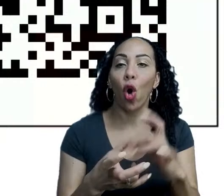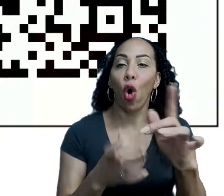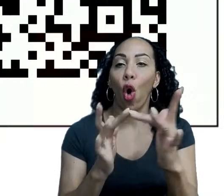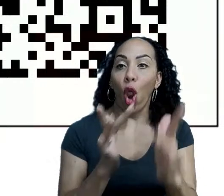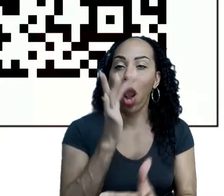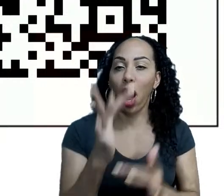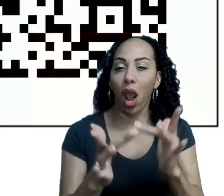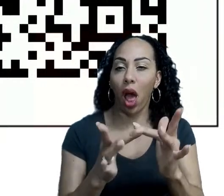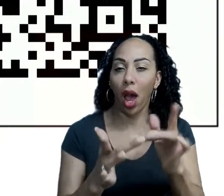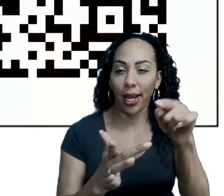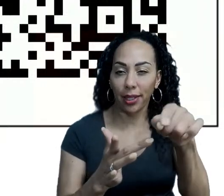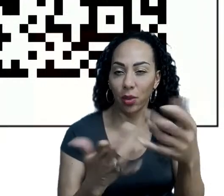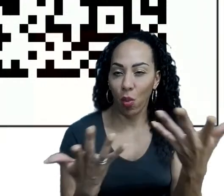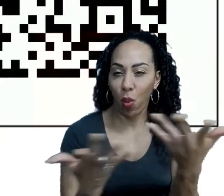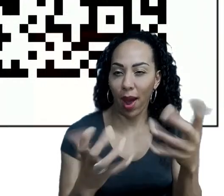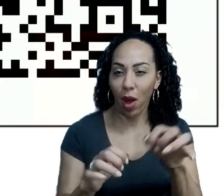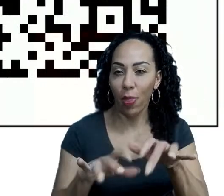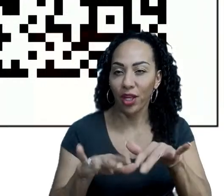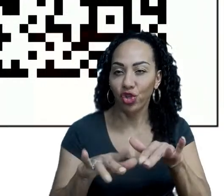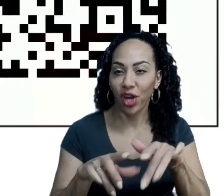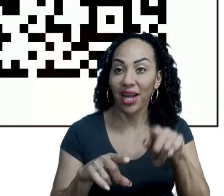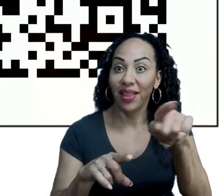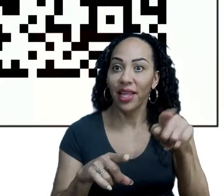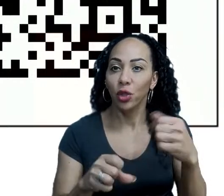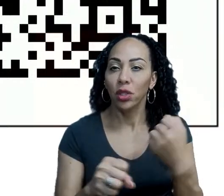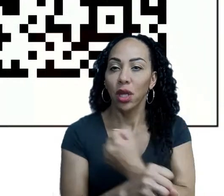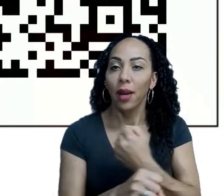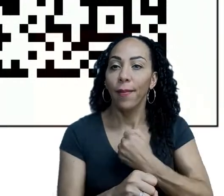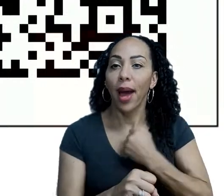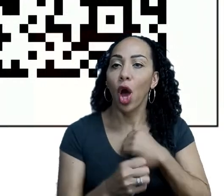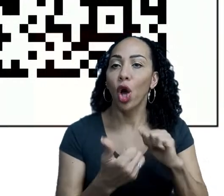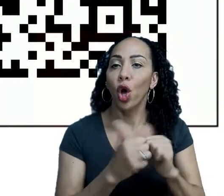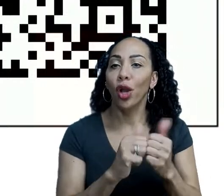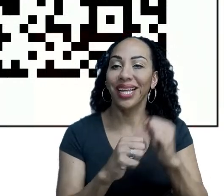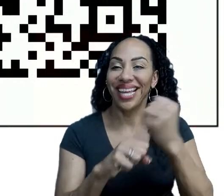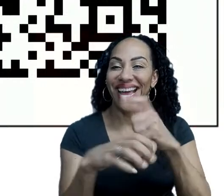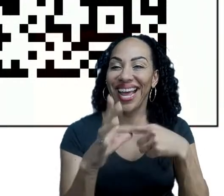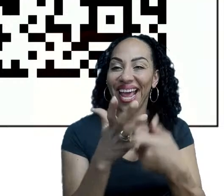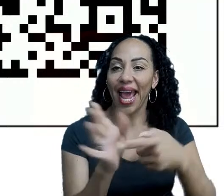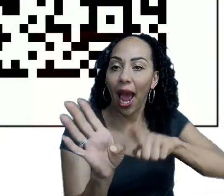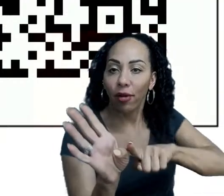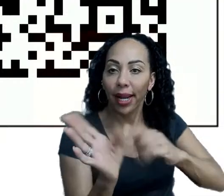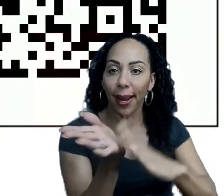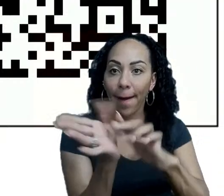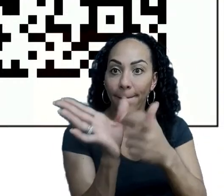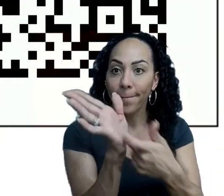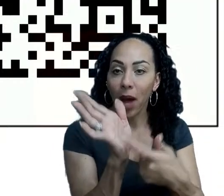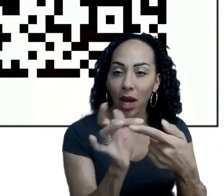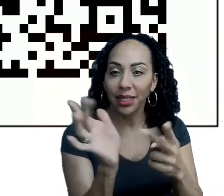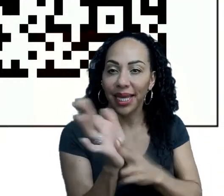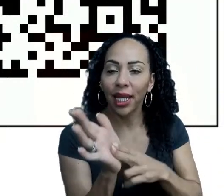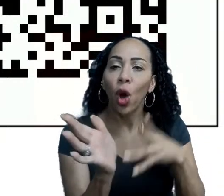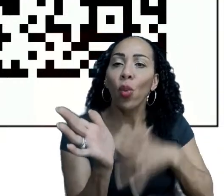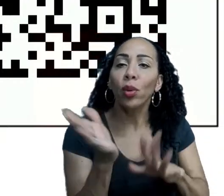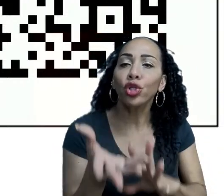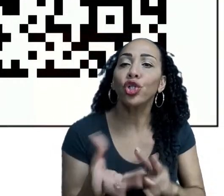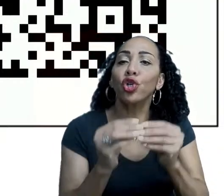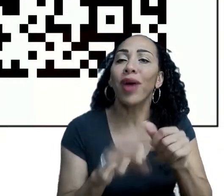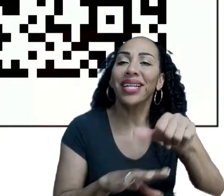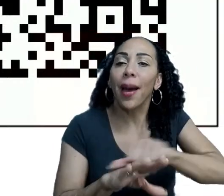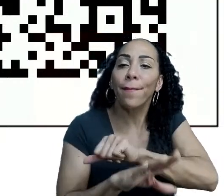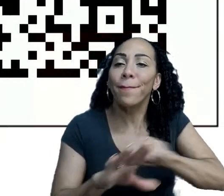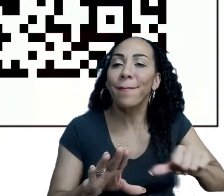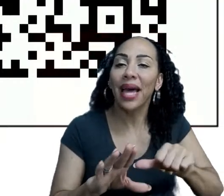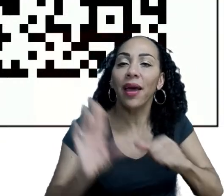This was done by our colleague Gary Martin, and we just wanted to lay out a manifesto so that from now on, when we're going into